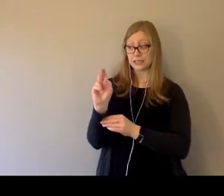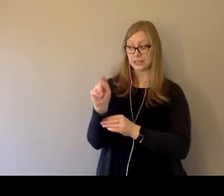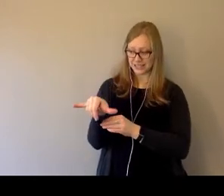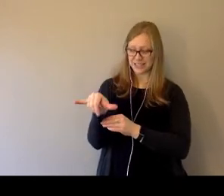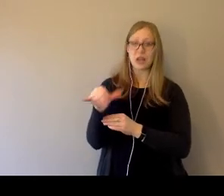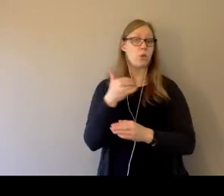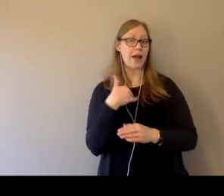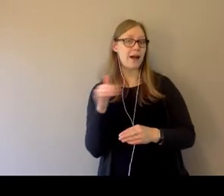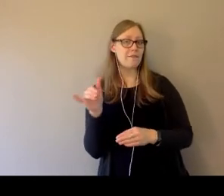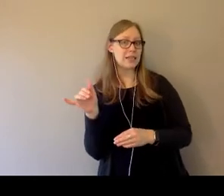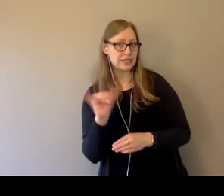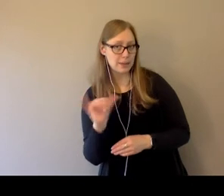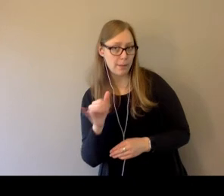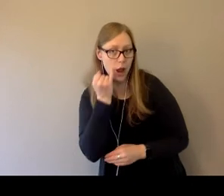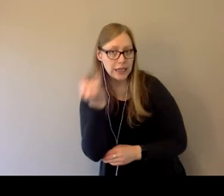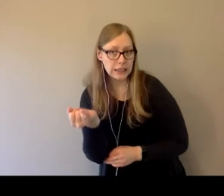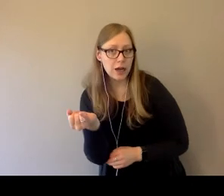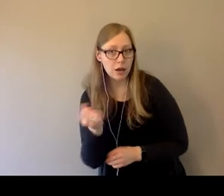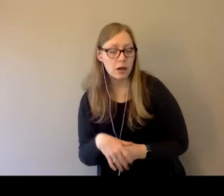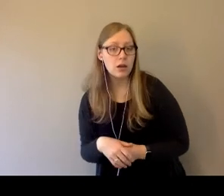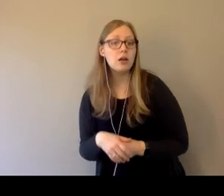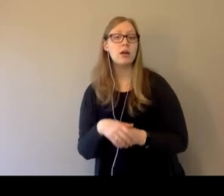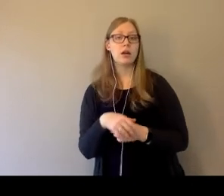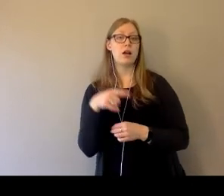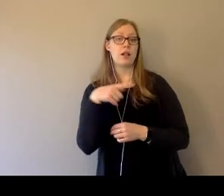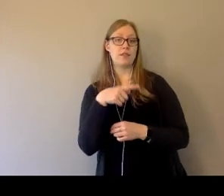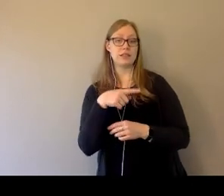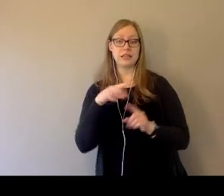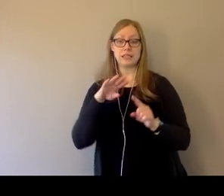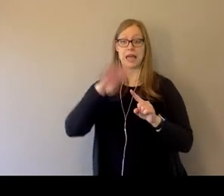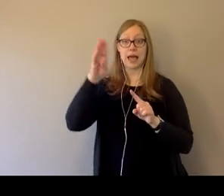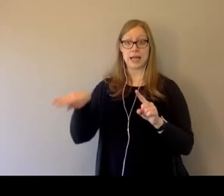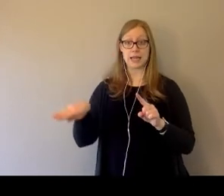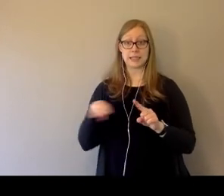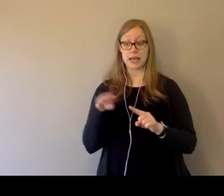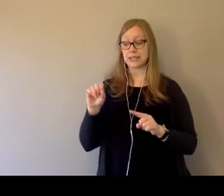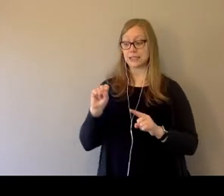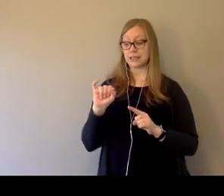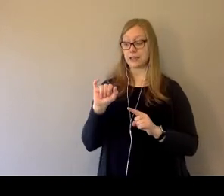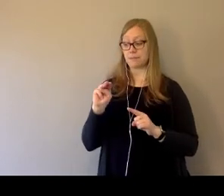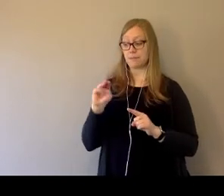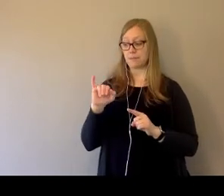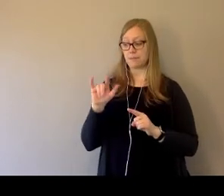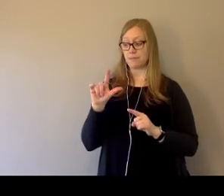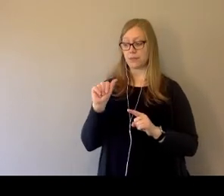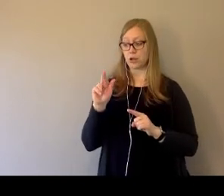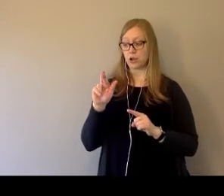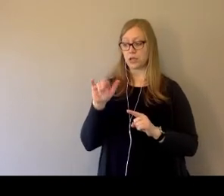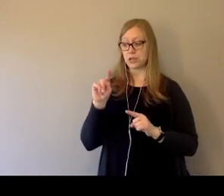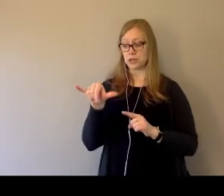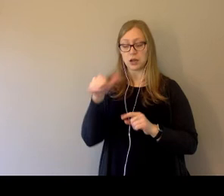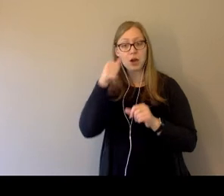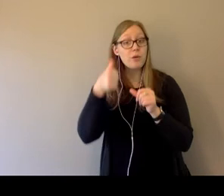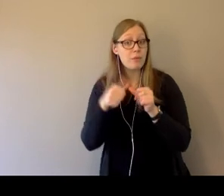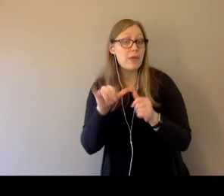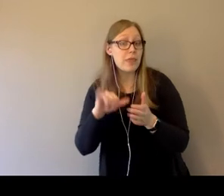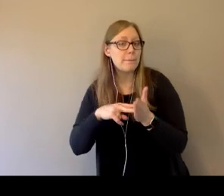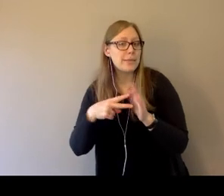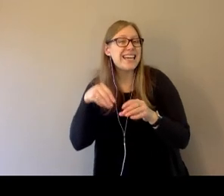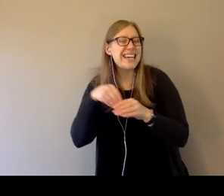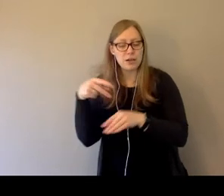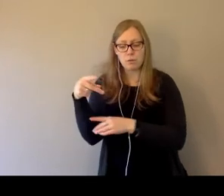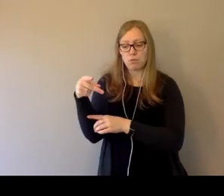side similarity. Okay, and so similarity means that the sides are in proportion, they're not the same. So we're